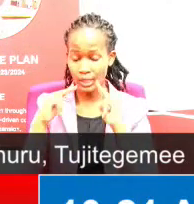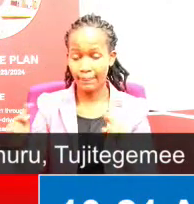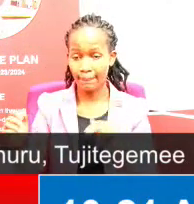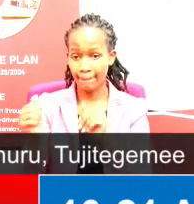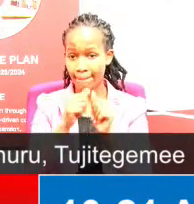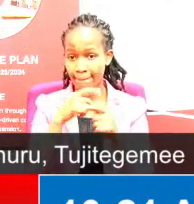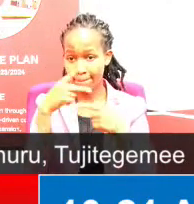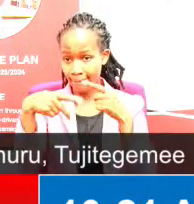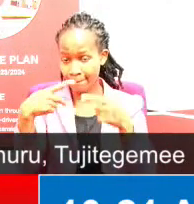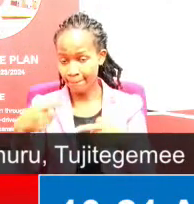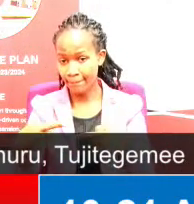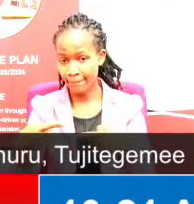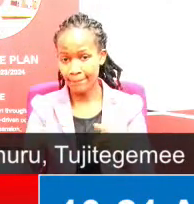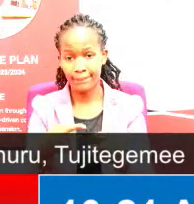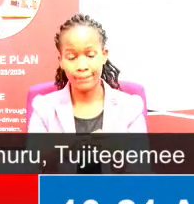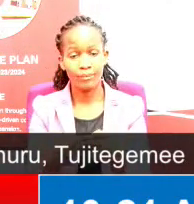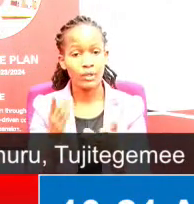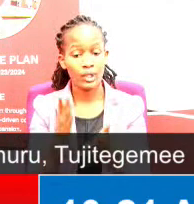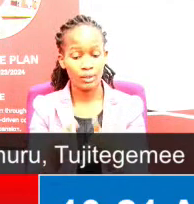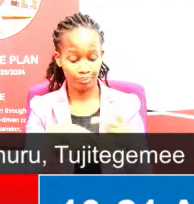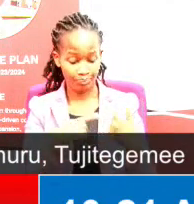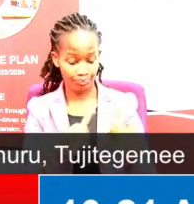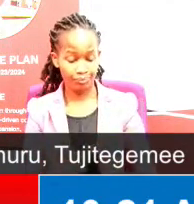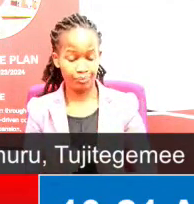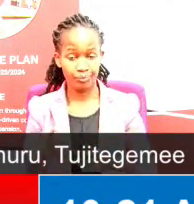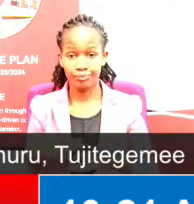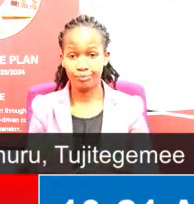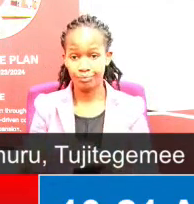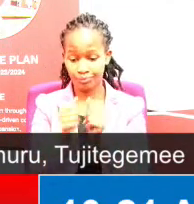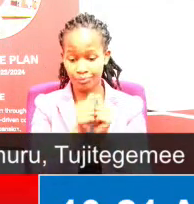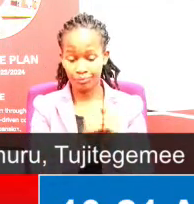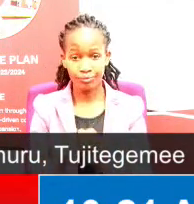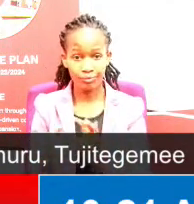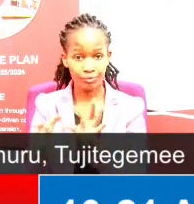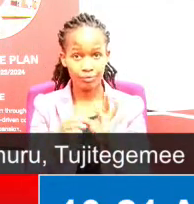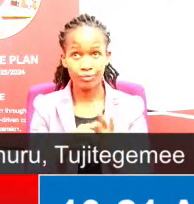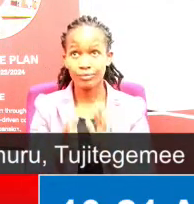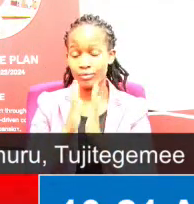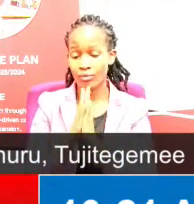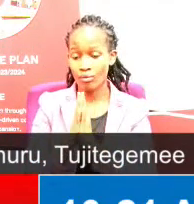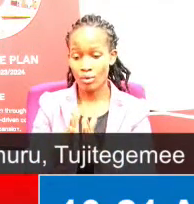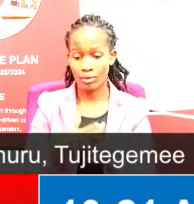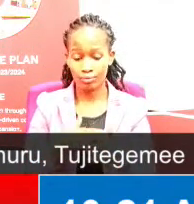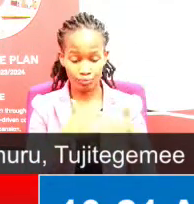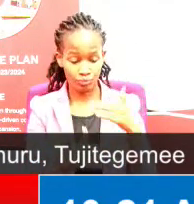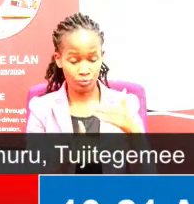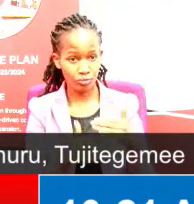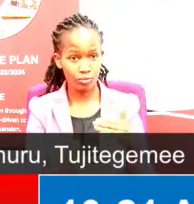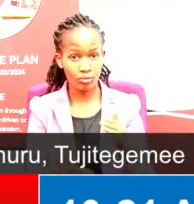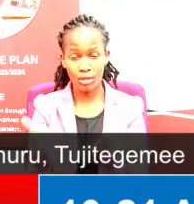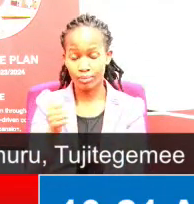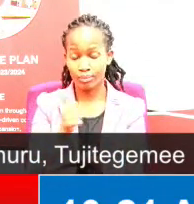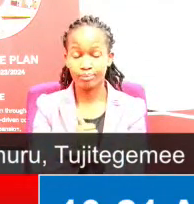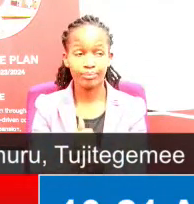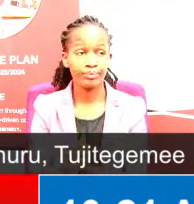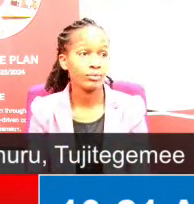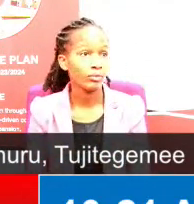prosperity, and bring the hearts of our people together in unity. We pray for abundance within our borders. Amen.